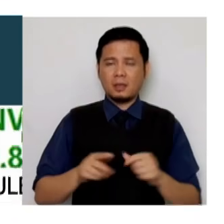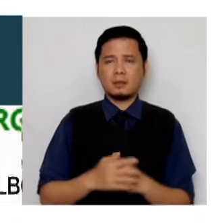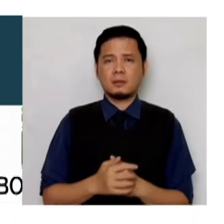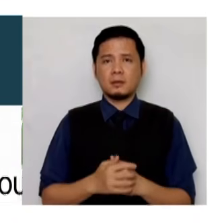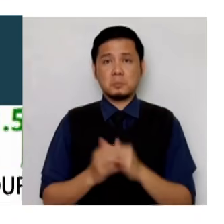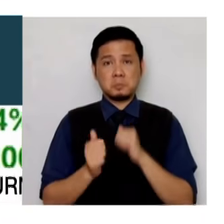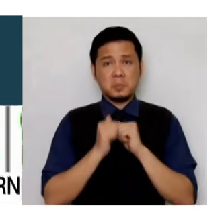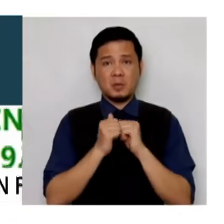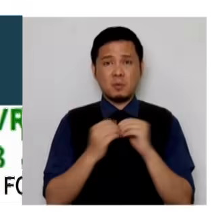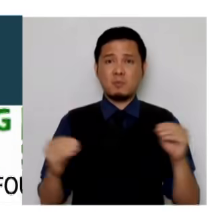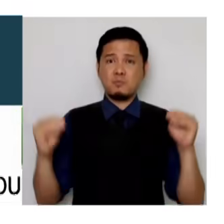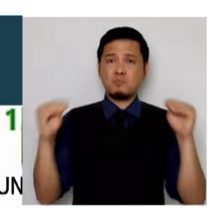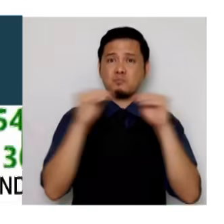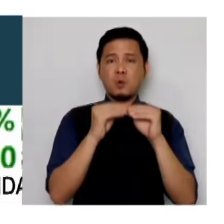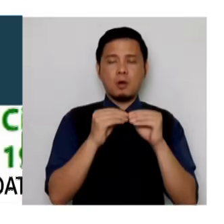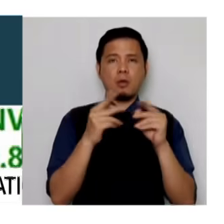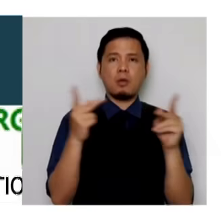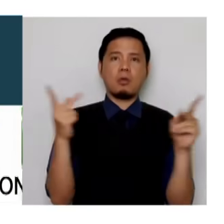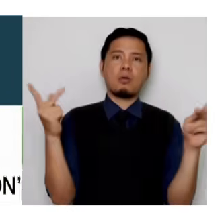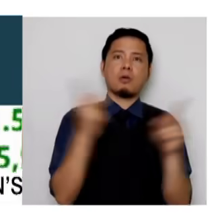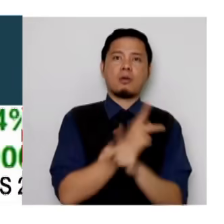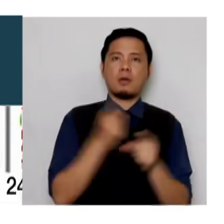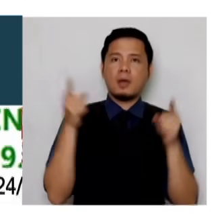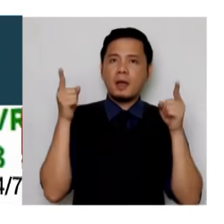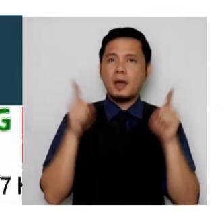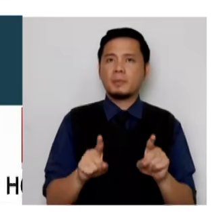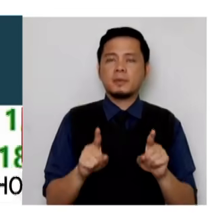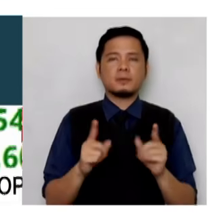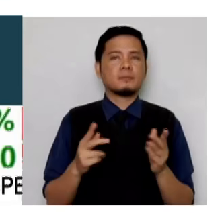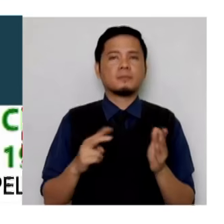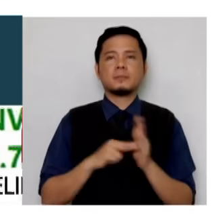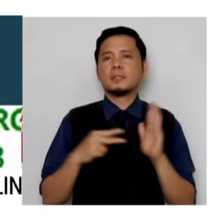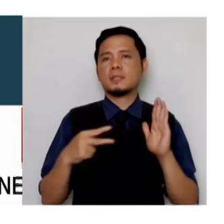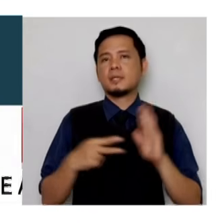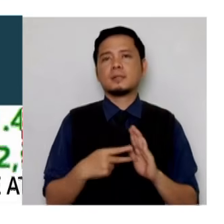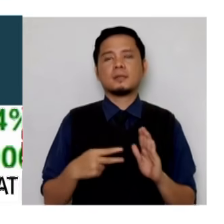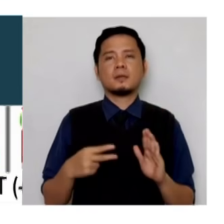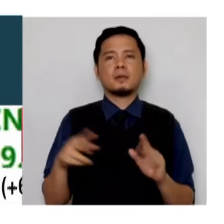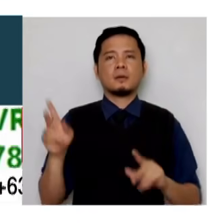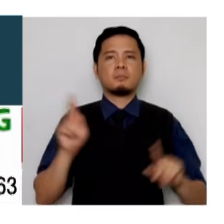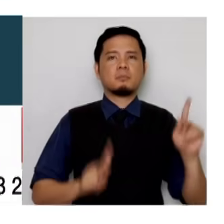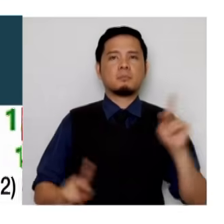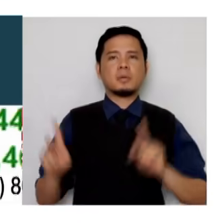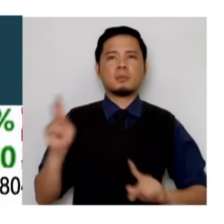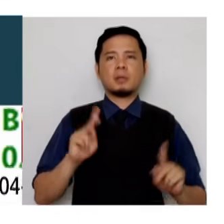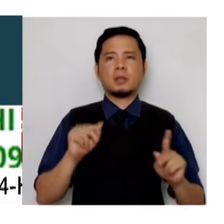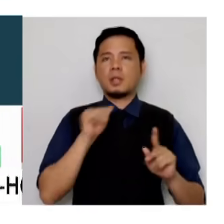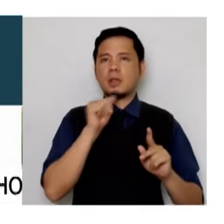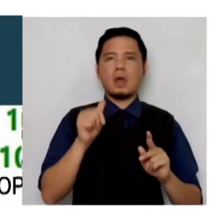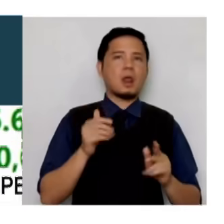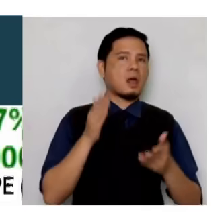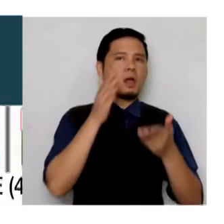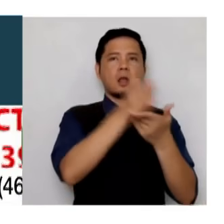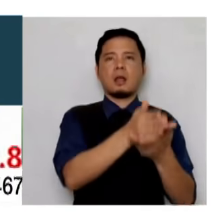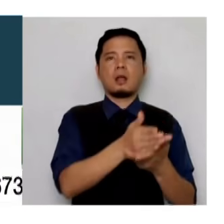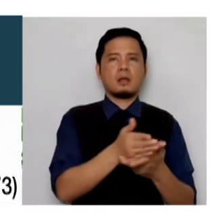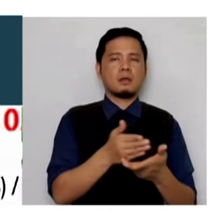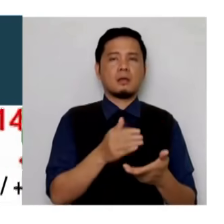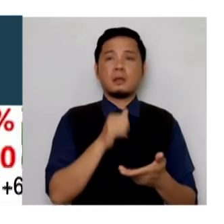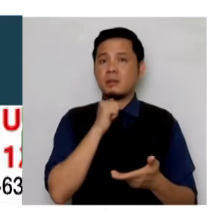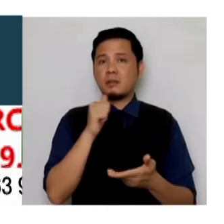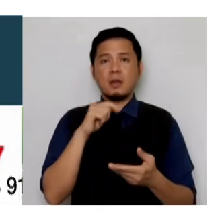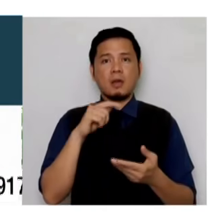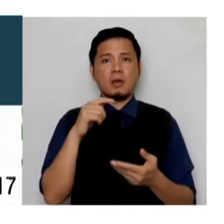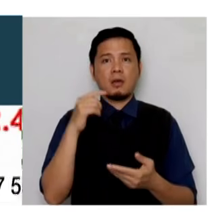creating another monster of people not coming in, not going, not because of brand